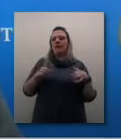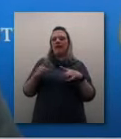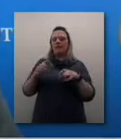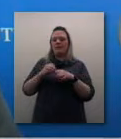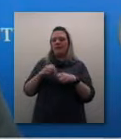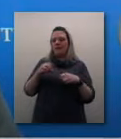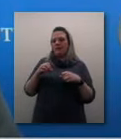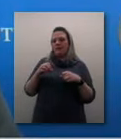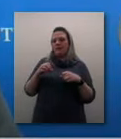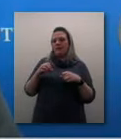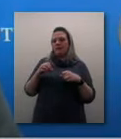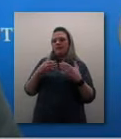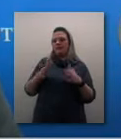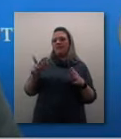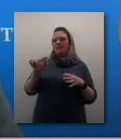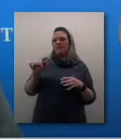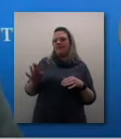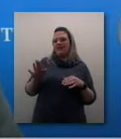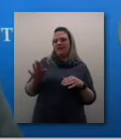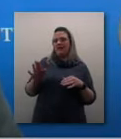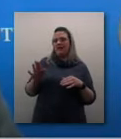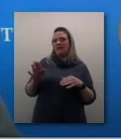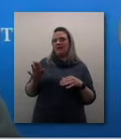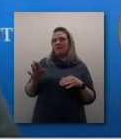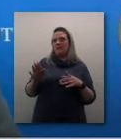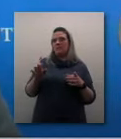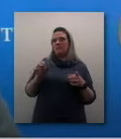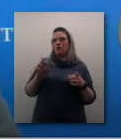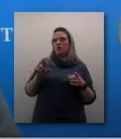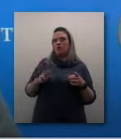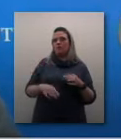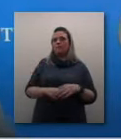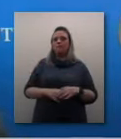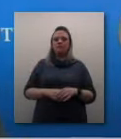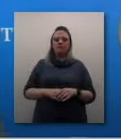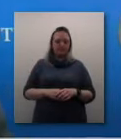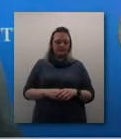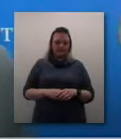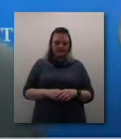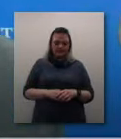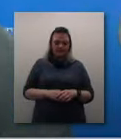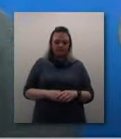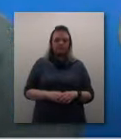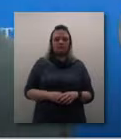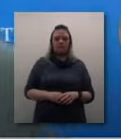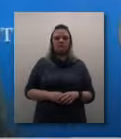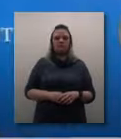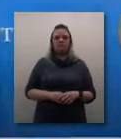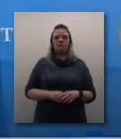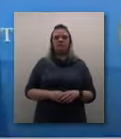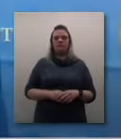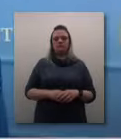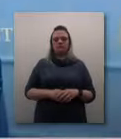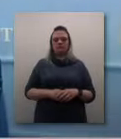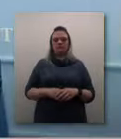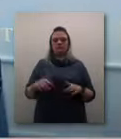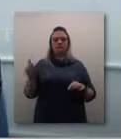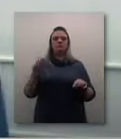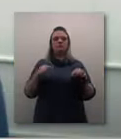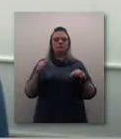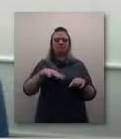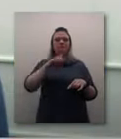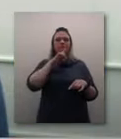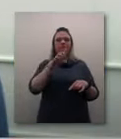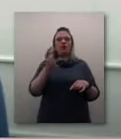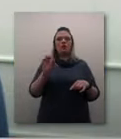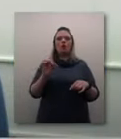new information from New York State. Dr. Burstein? Sure. Well, and then just getting back to the to overdoses,